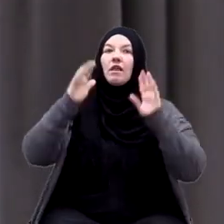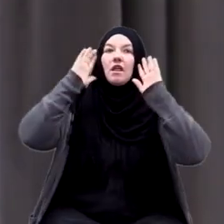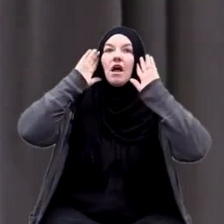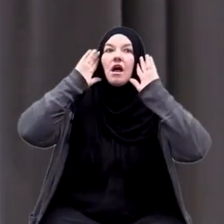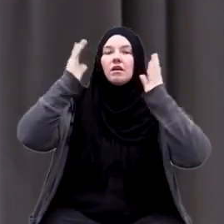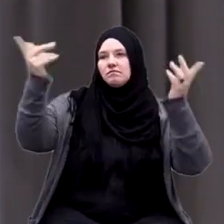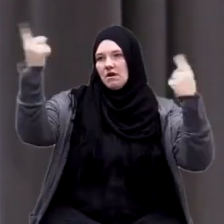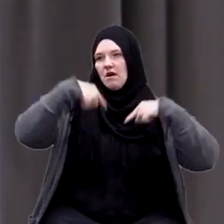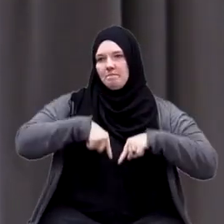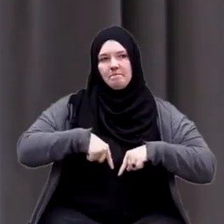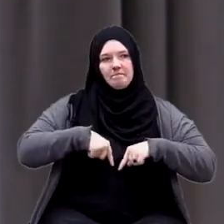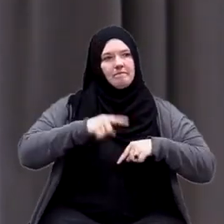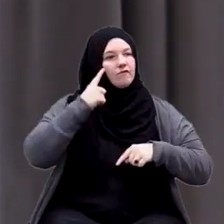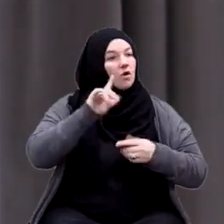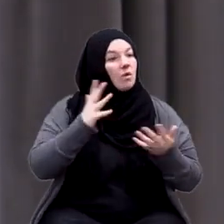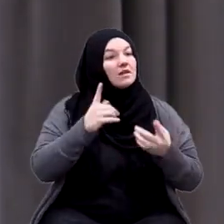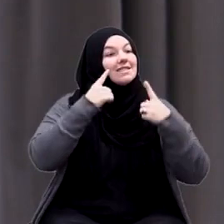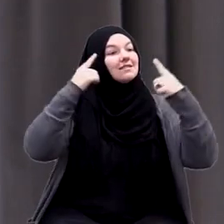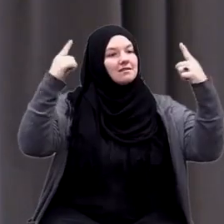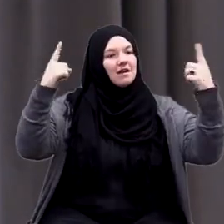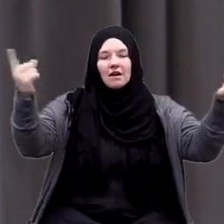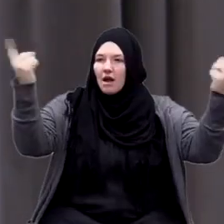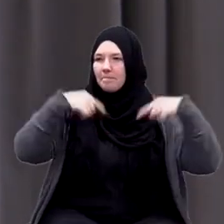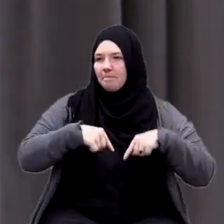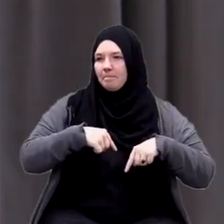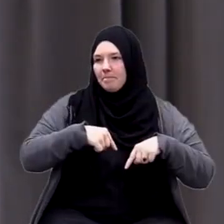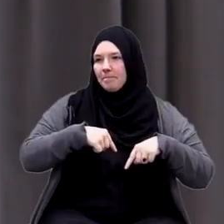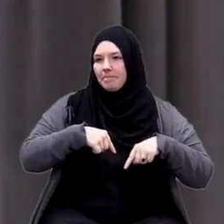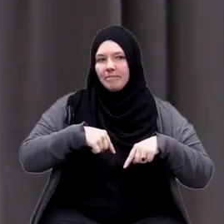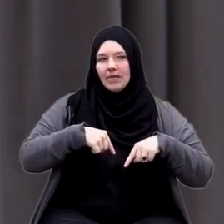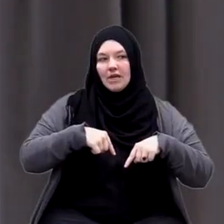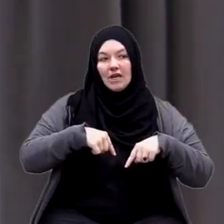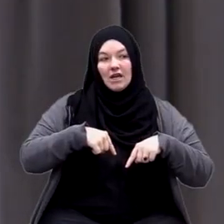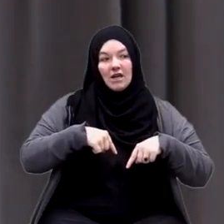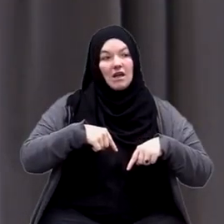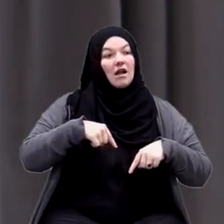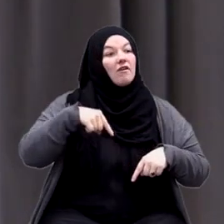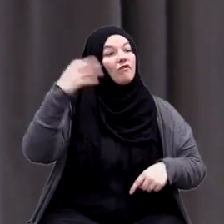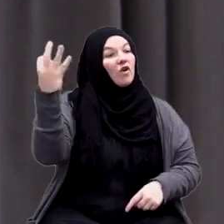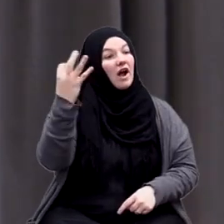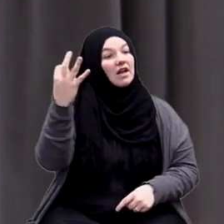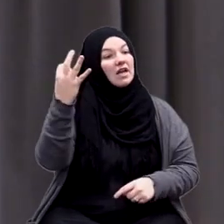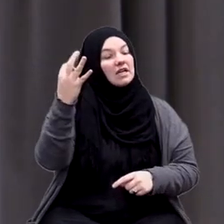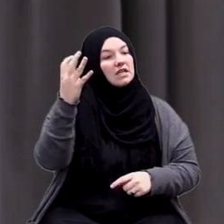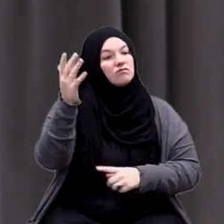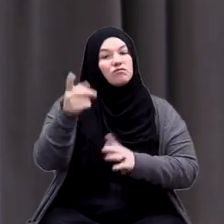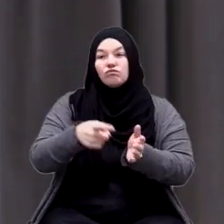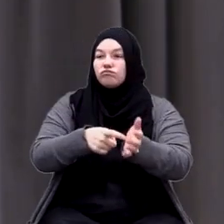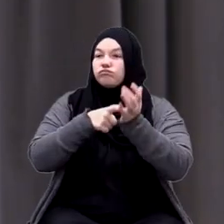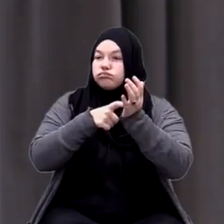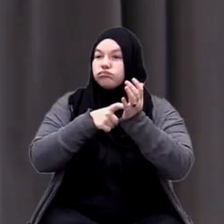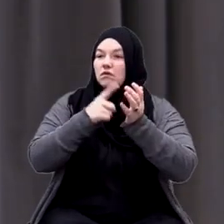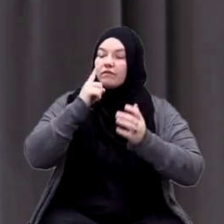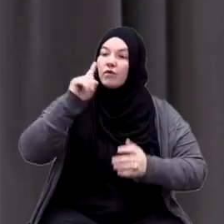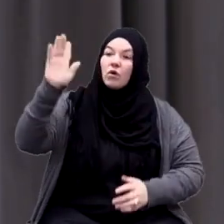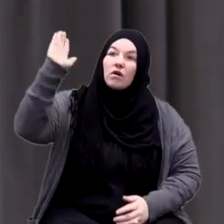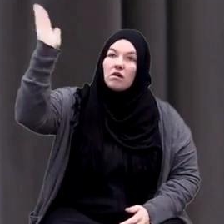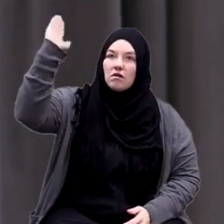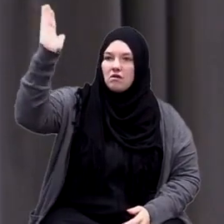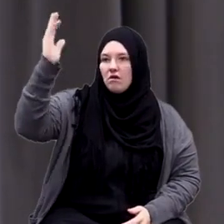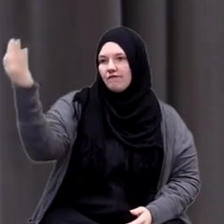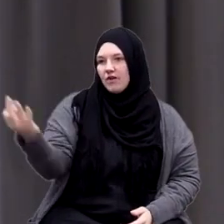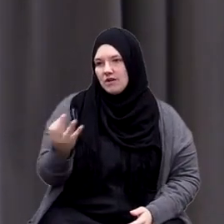Allah. Which means what? If this is the only mandatory educational forum for the ummah,